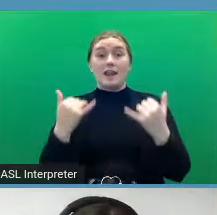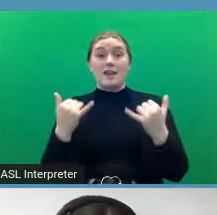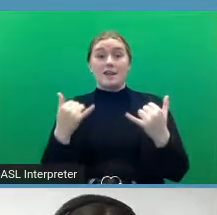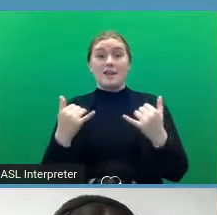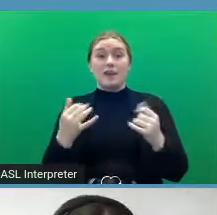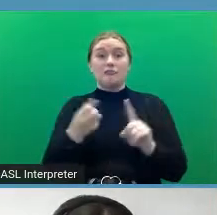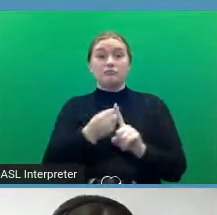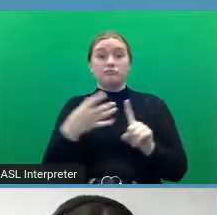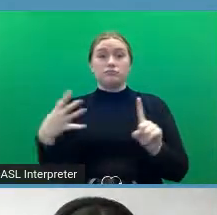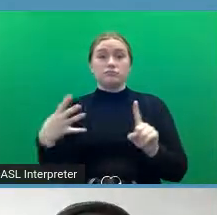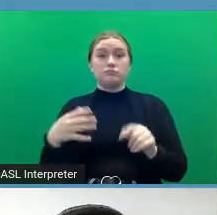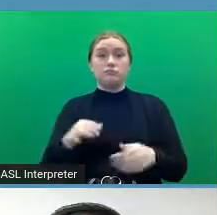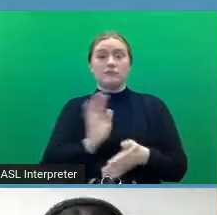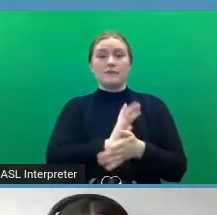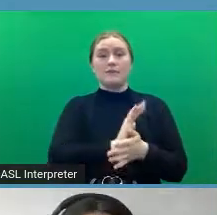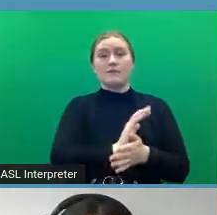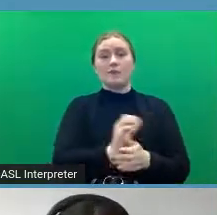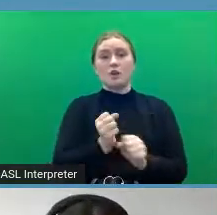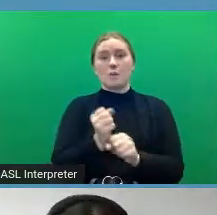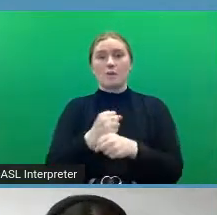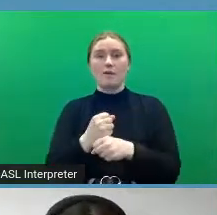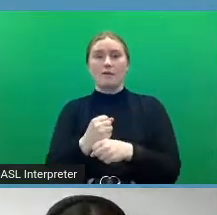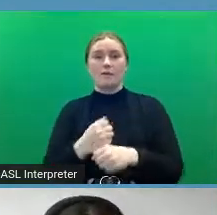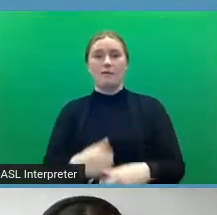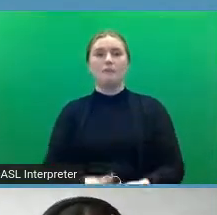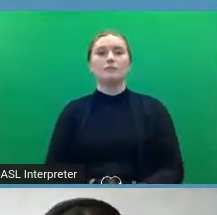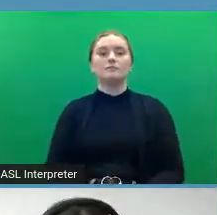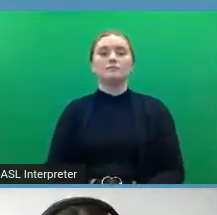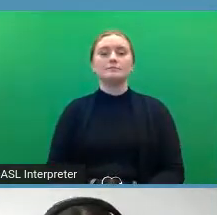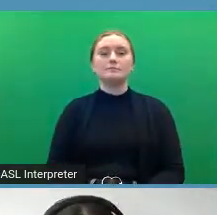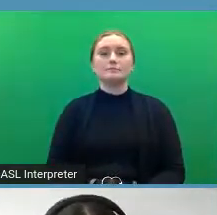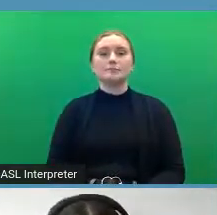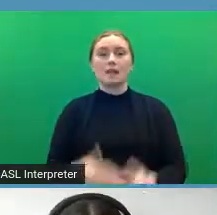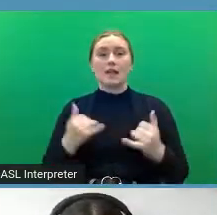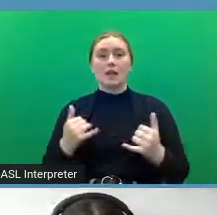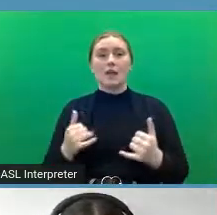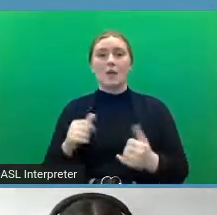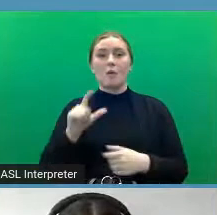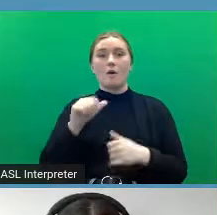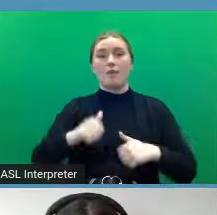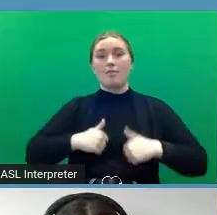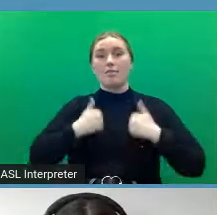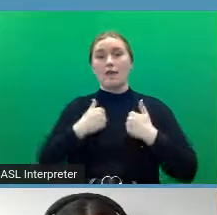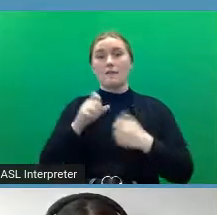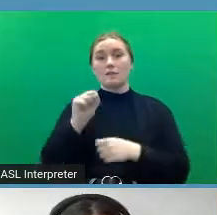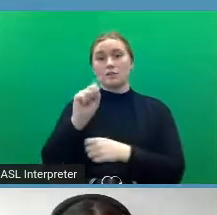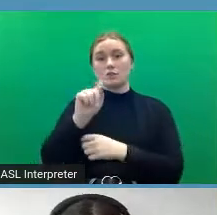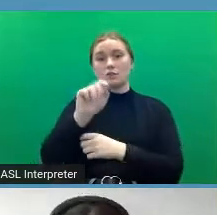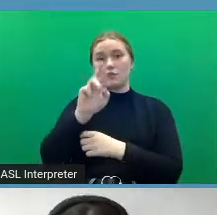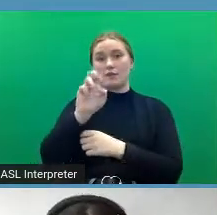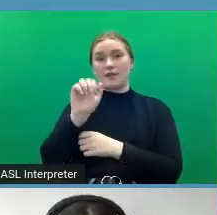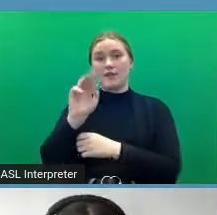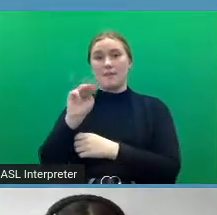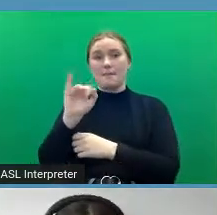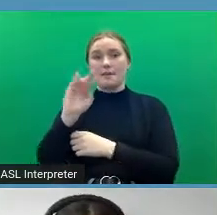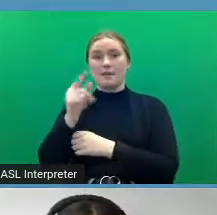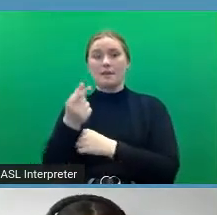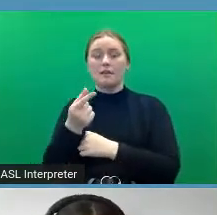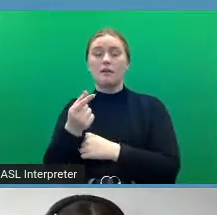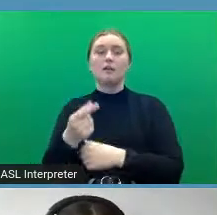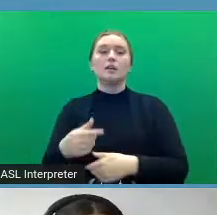for video production. And we're gonna come around to live streaming. What I'm doing is sort of building up a foundation as we go for thinking